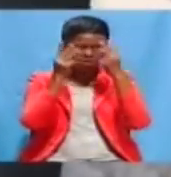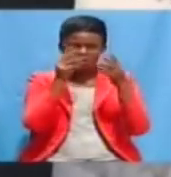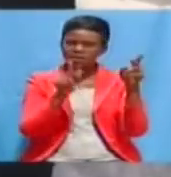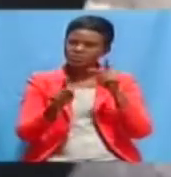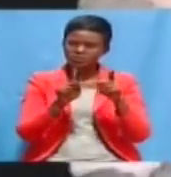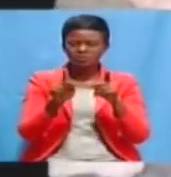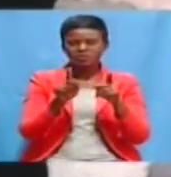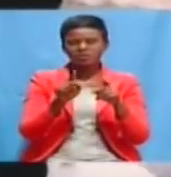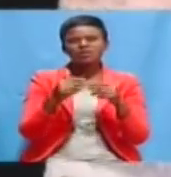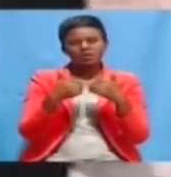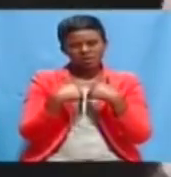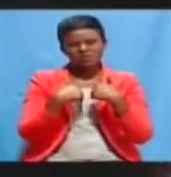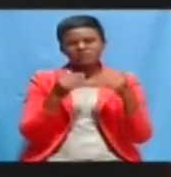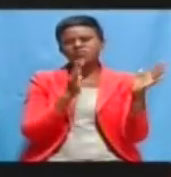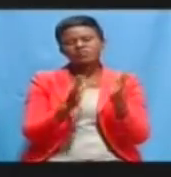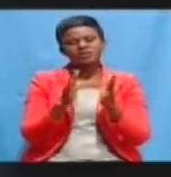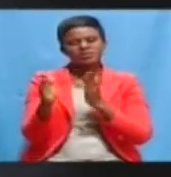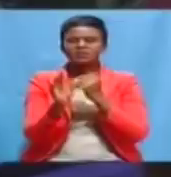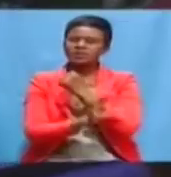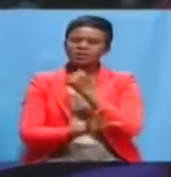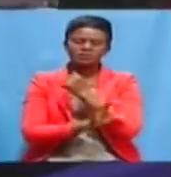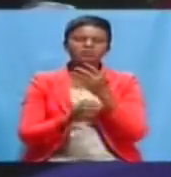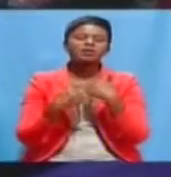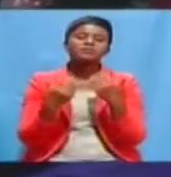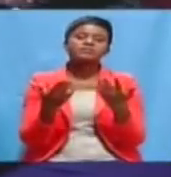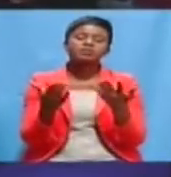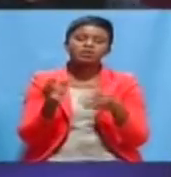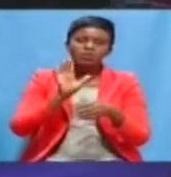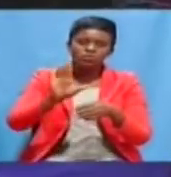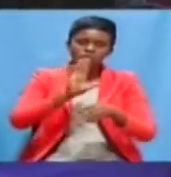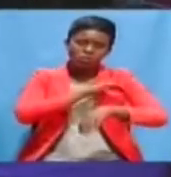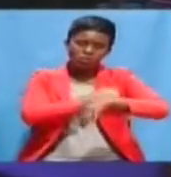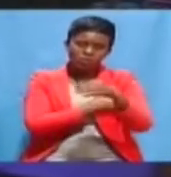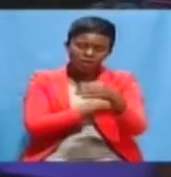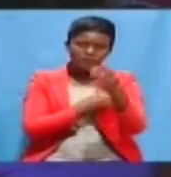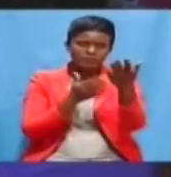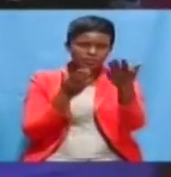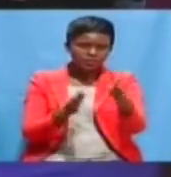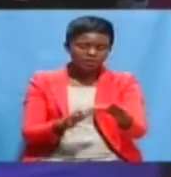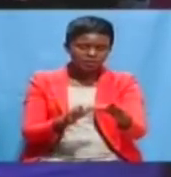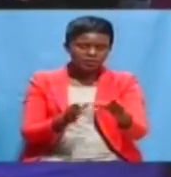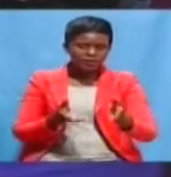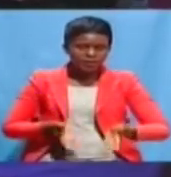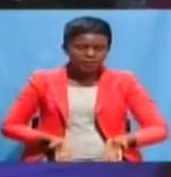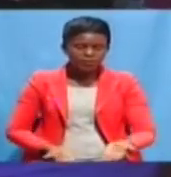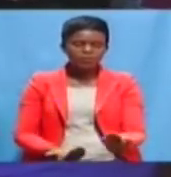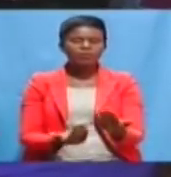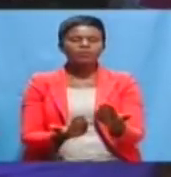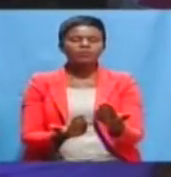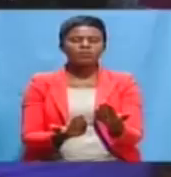he says have no agenda for the country. The late wife of Chief Kasoma Lunga, Paulina